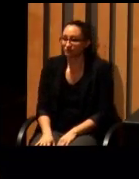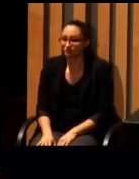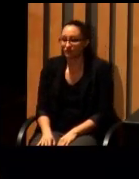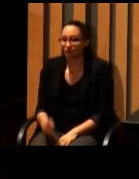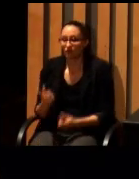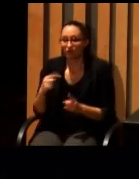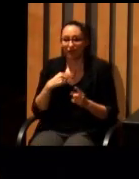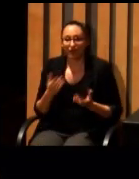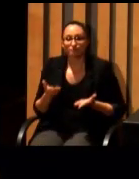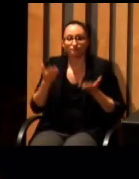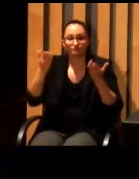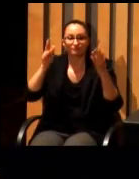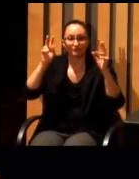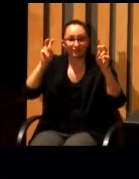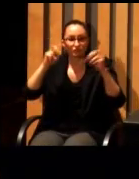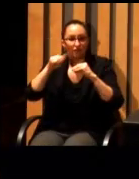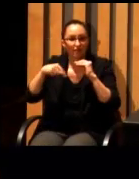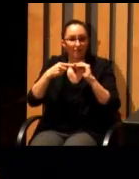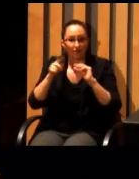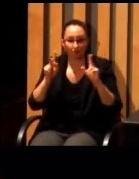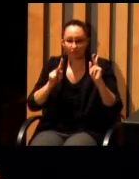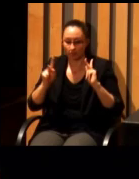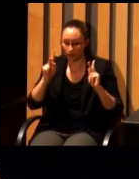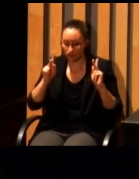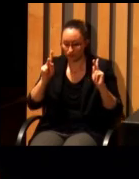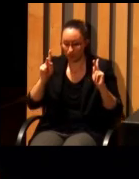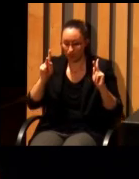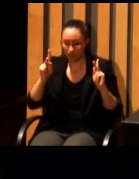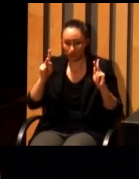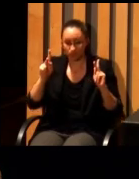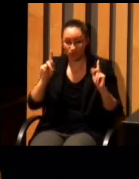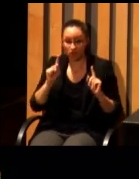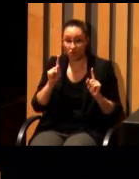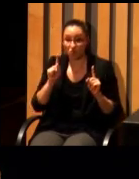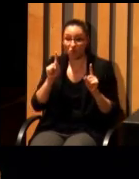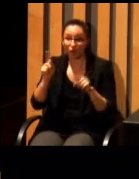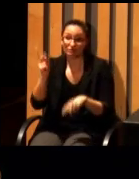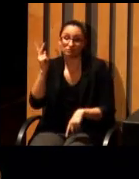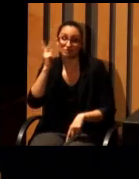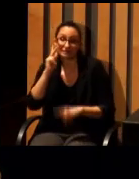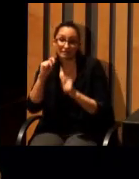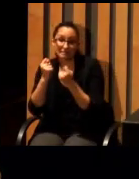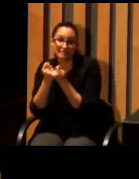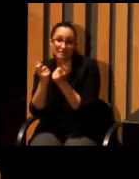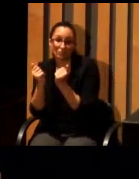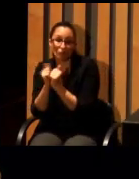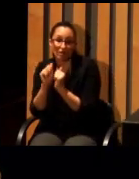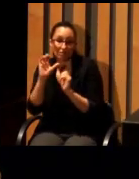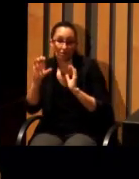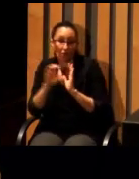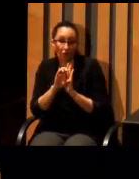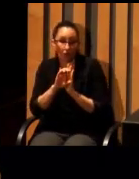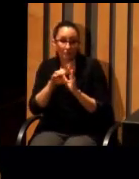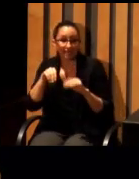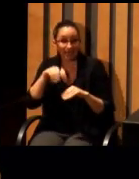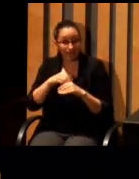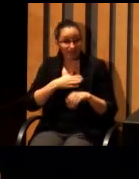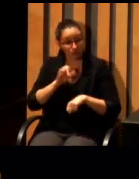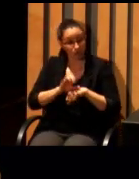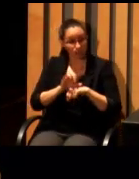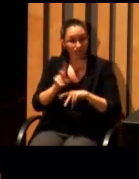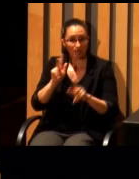the issue about folks going to see the team, folks wearing logos. In my congregation, there was